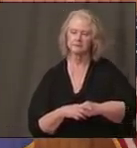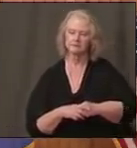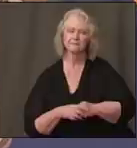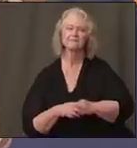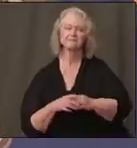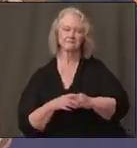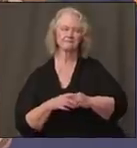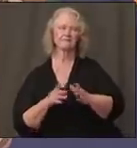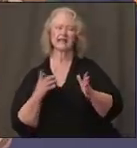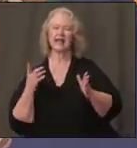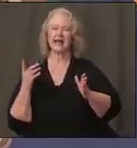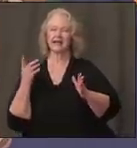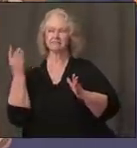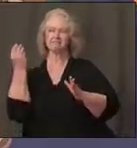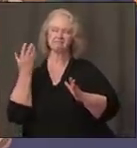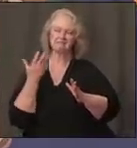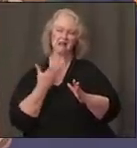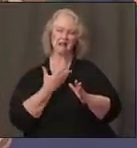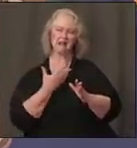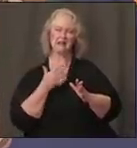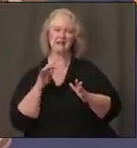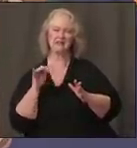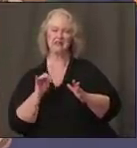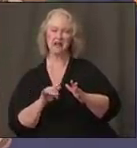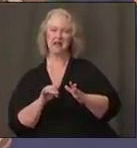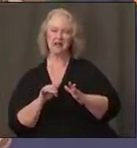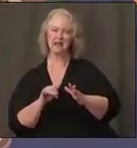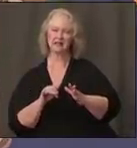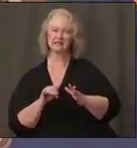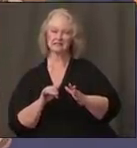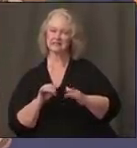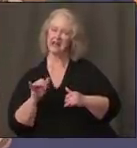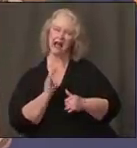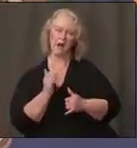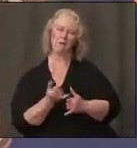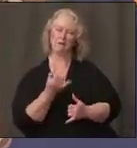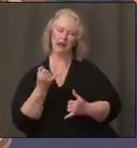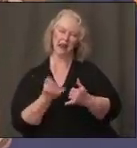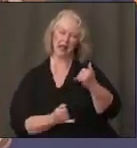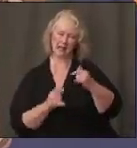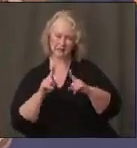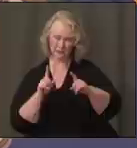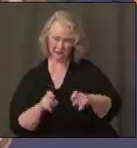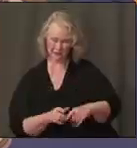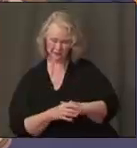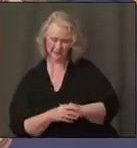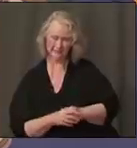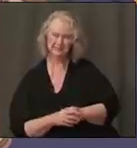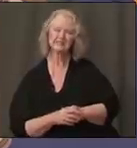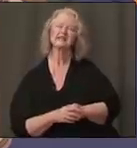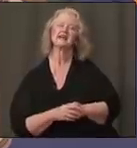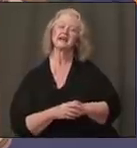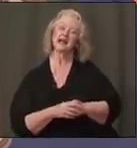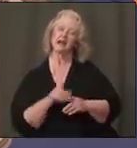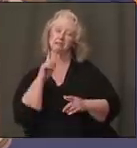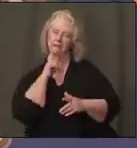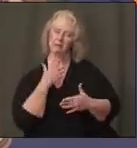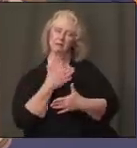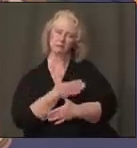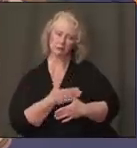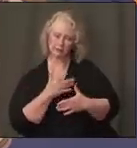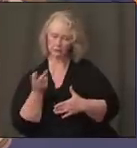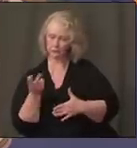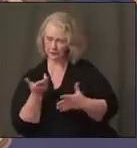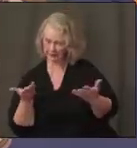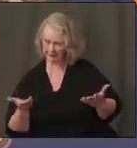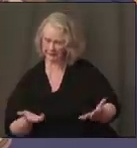I think I just got this signal, Scott and Zeke, that was our last question. I really appreciate being here.